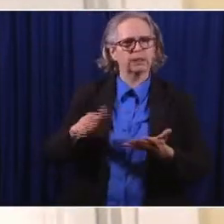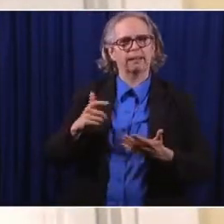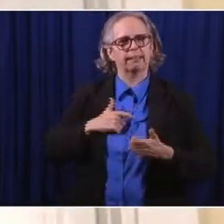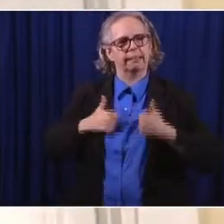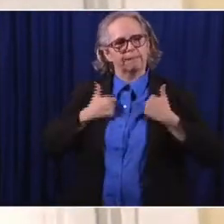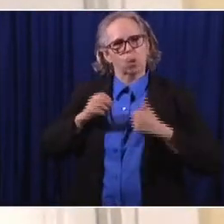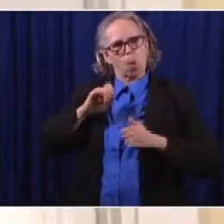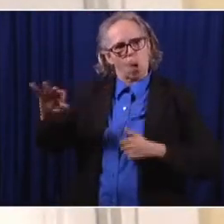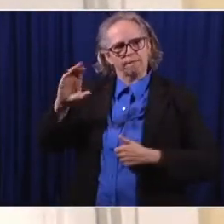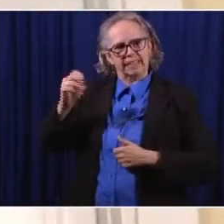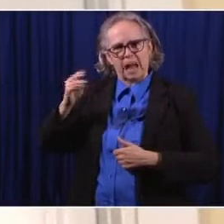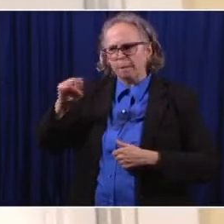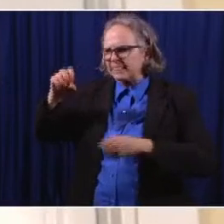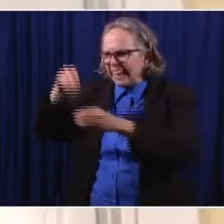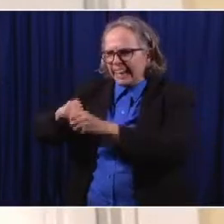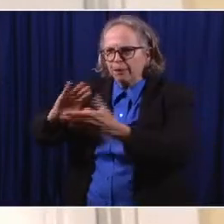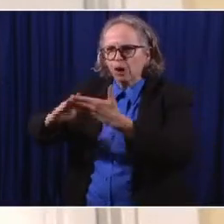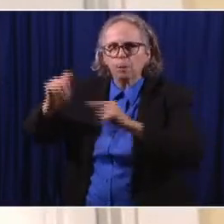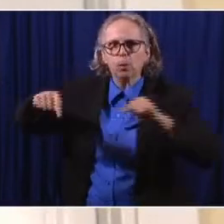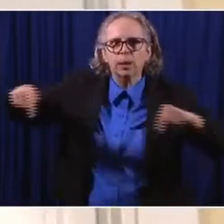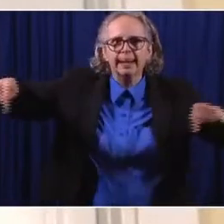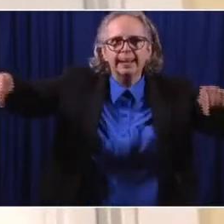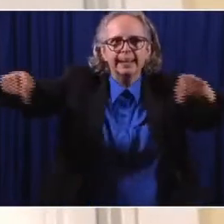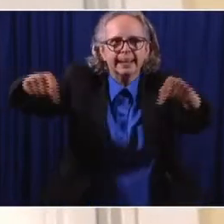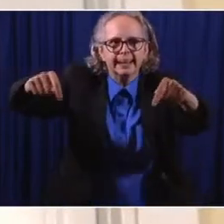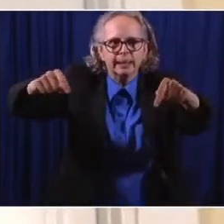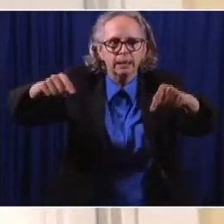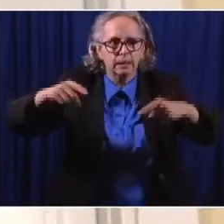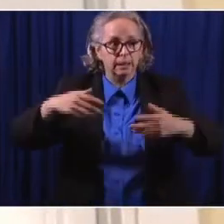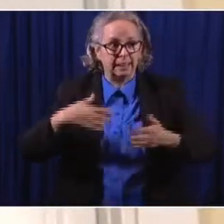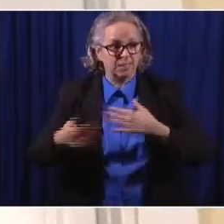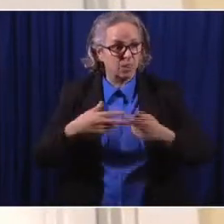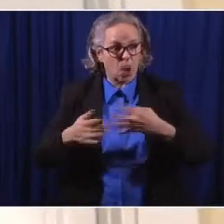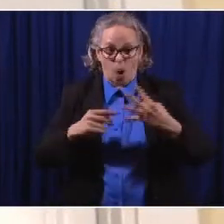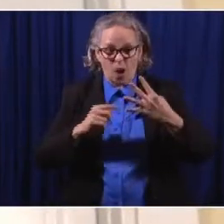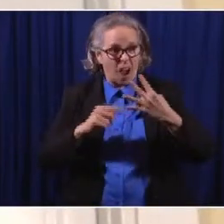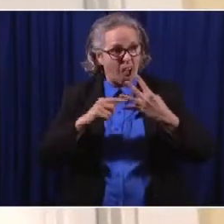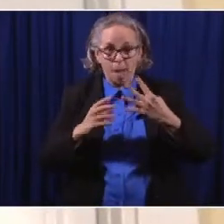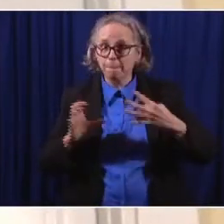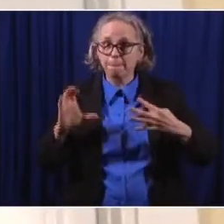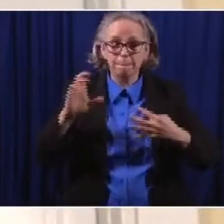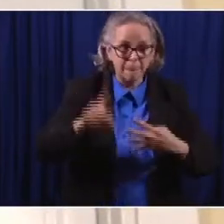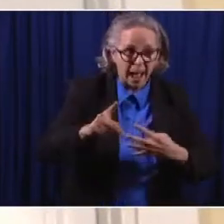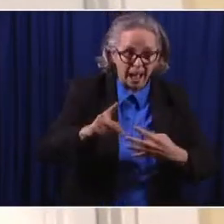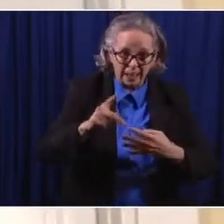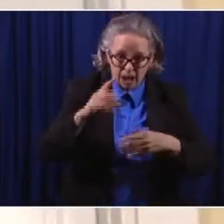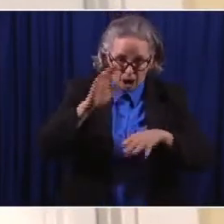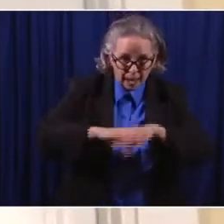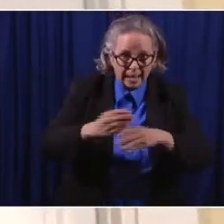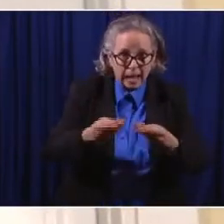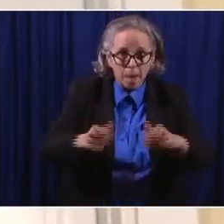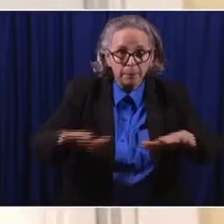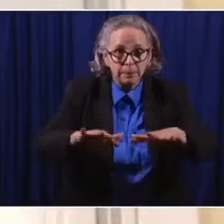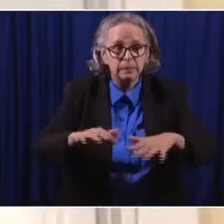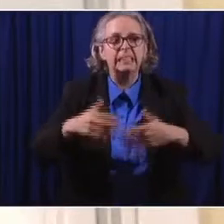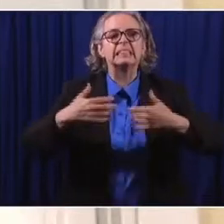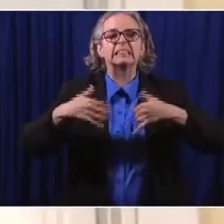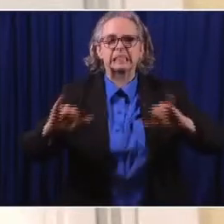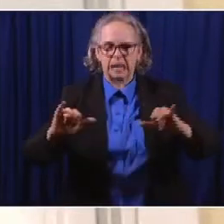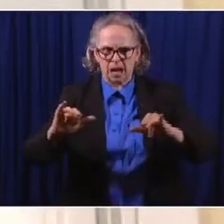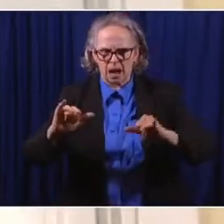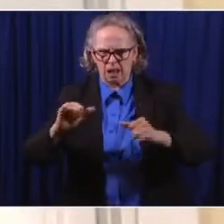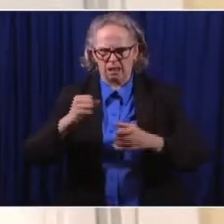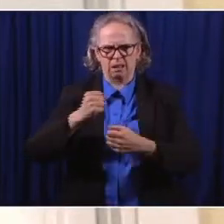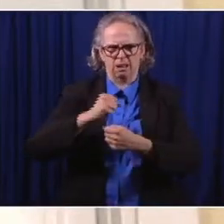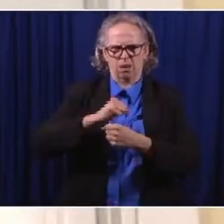and second year students have not returned to campus yet, we have seen a spike in COVID cases among our students living off